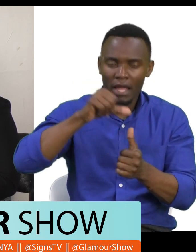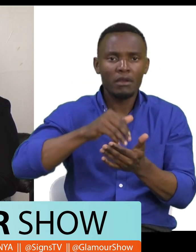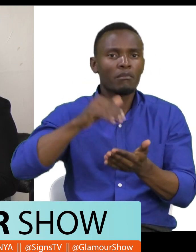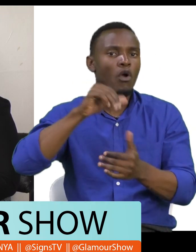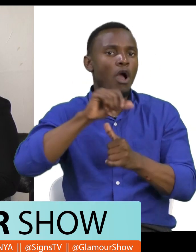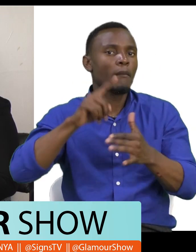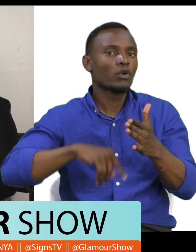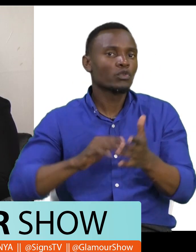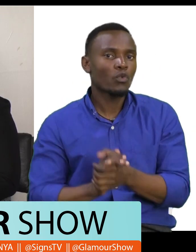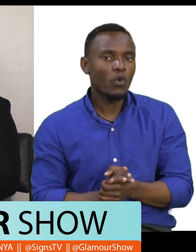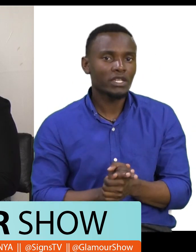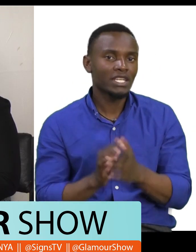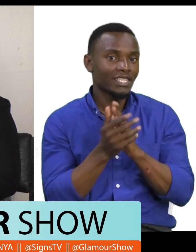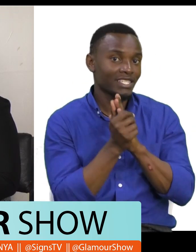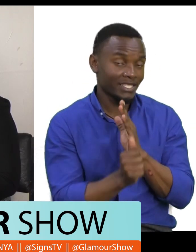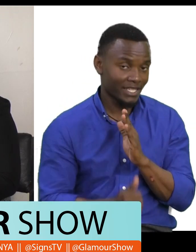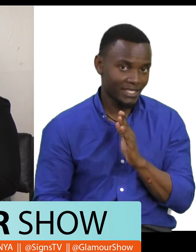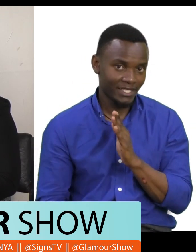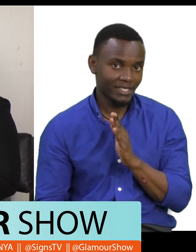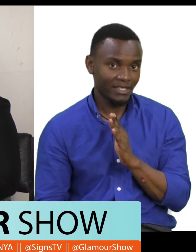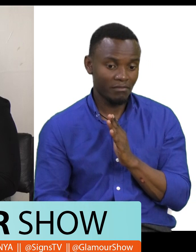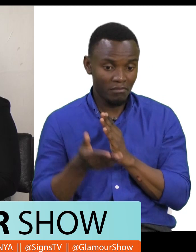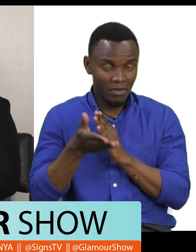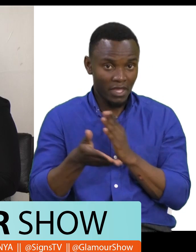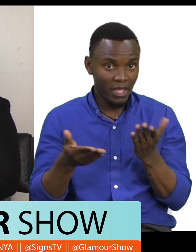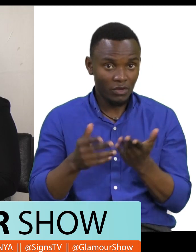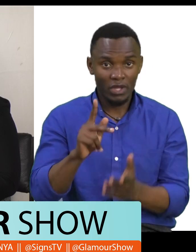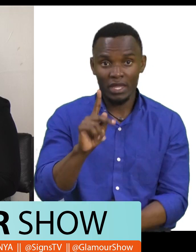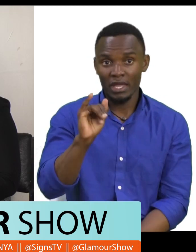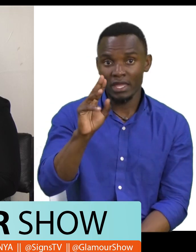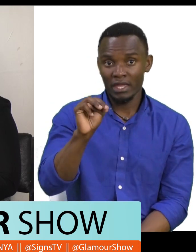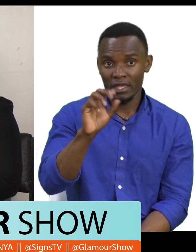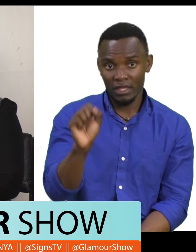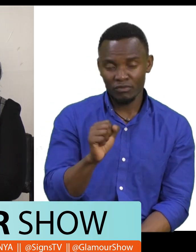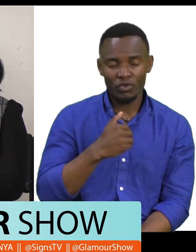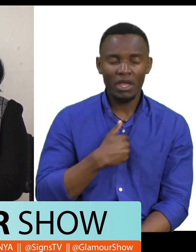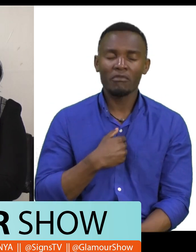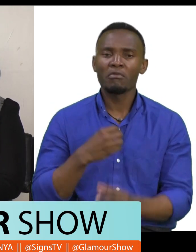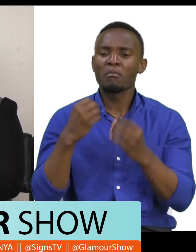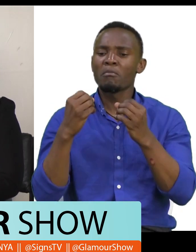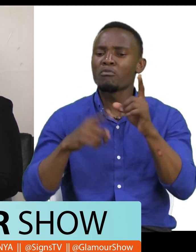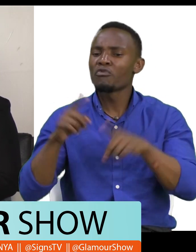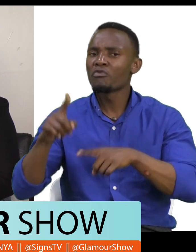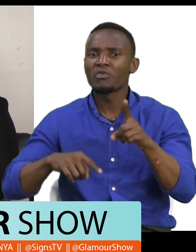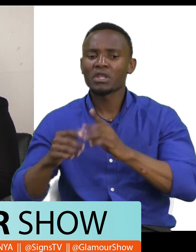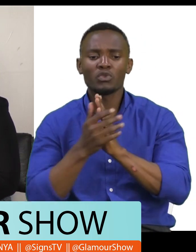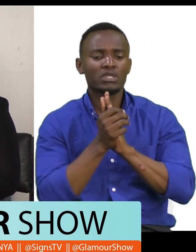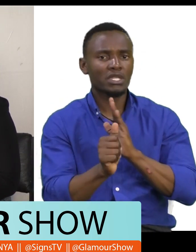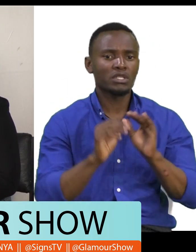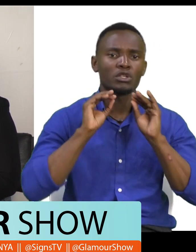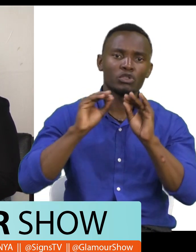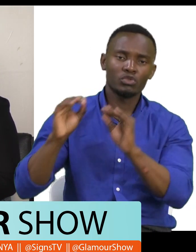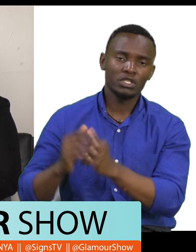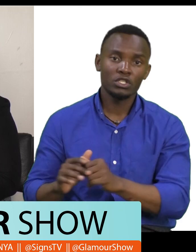more about these skills. Here at King, we have several skills that you'll be able to